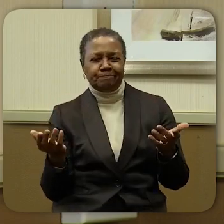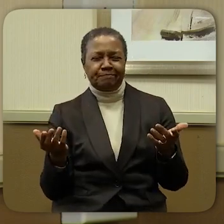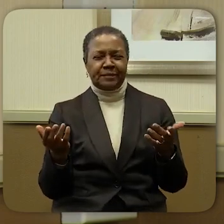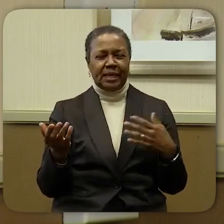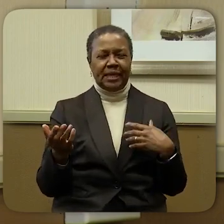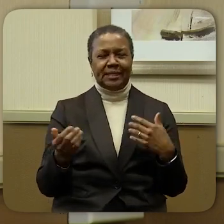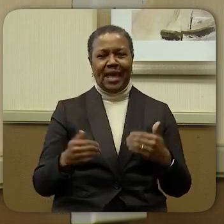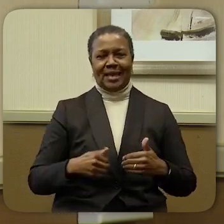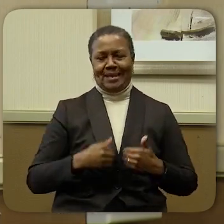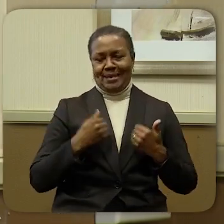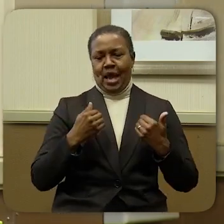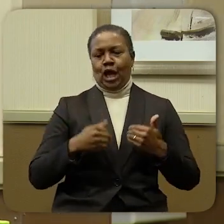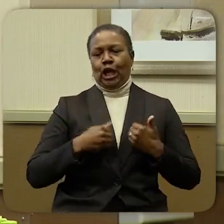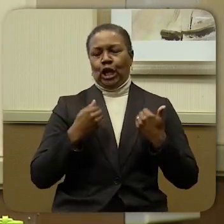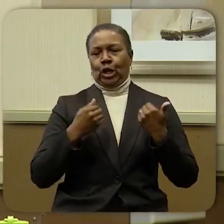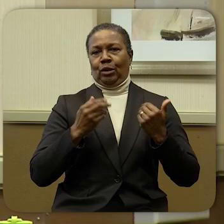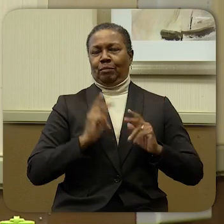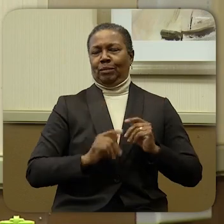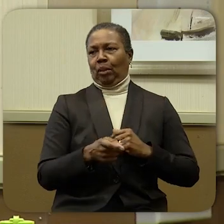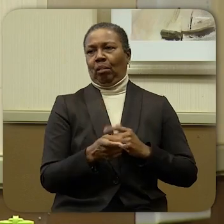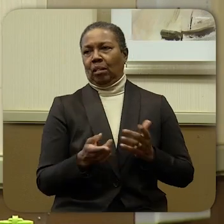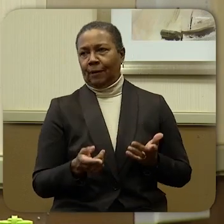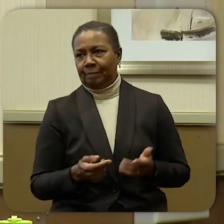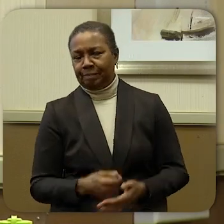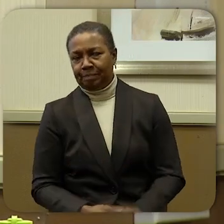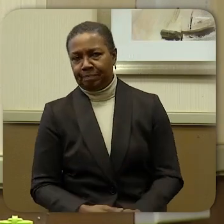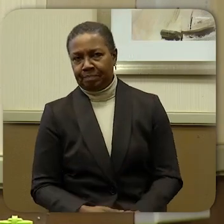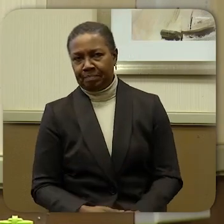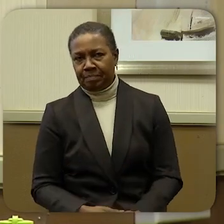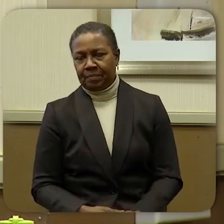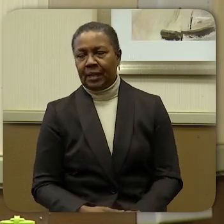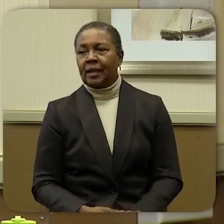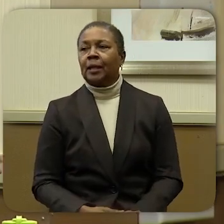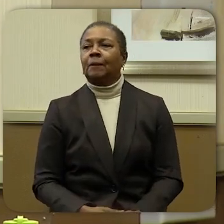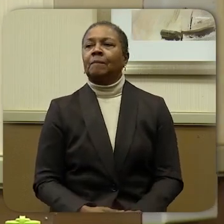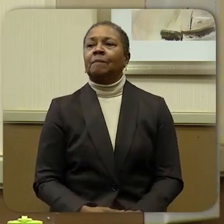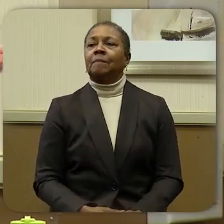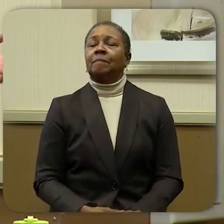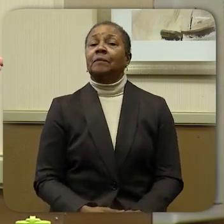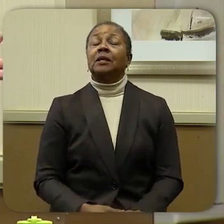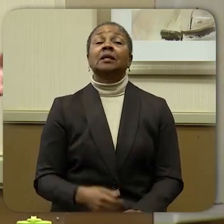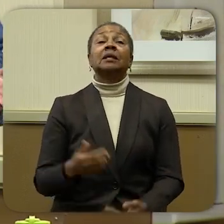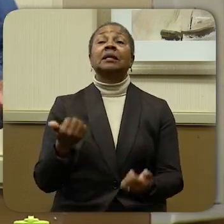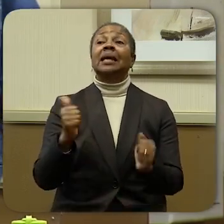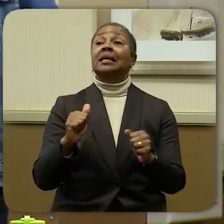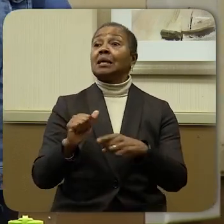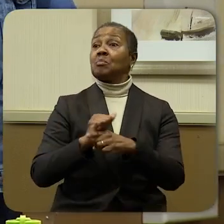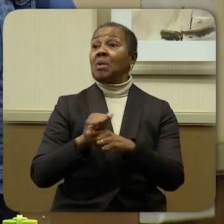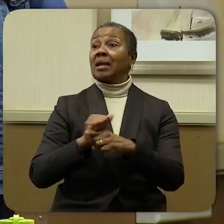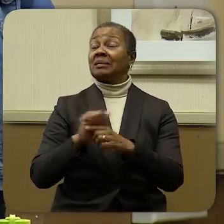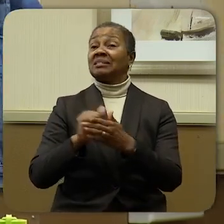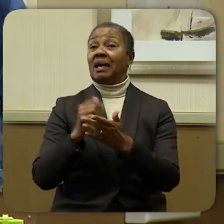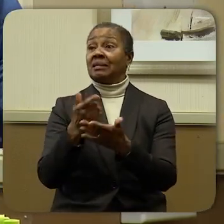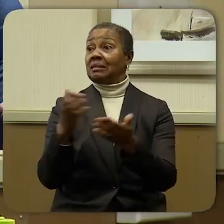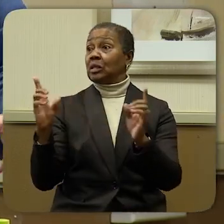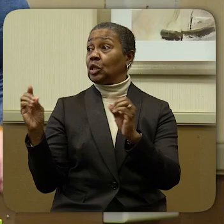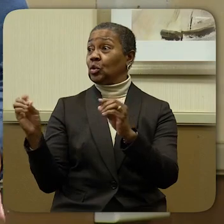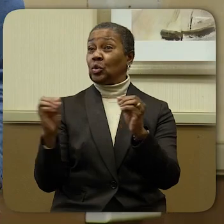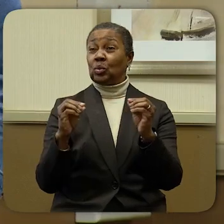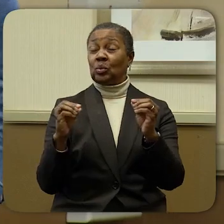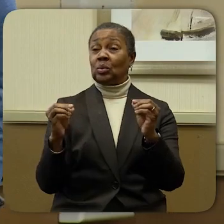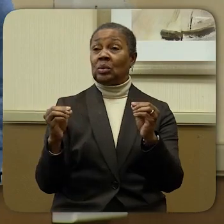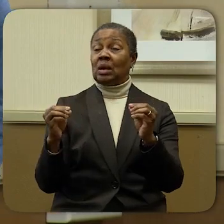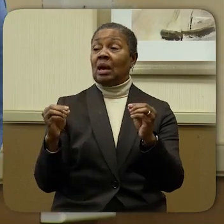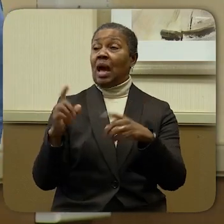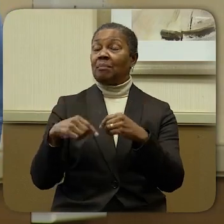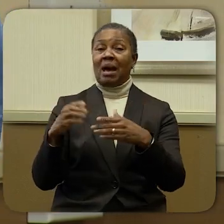like younger youth, that kind of thing. Does anyone have any practices that they do around